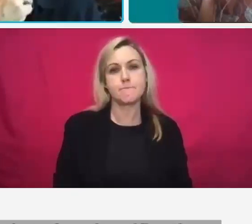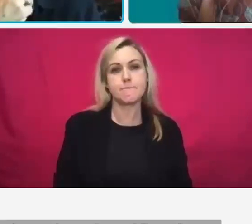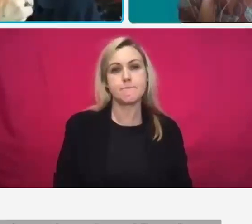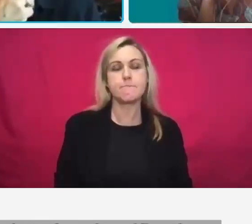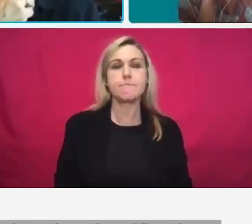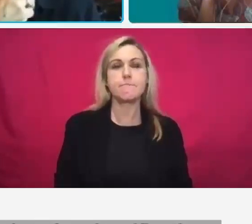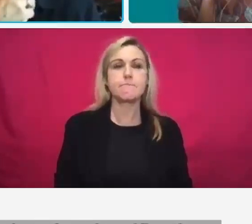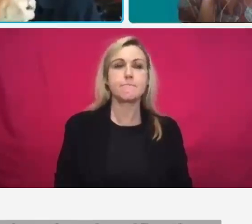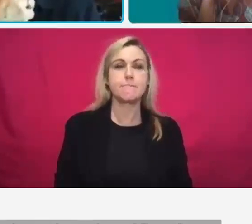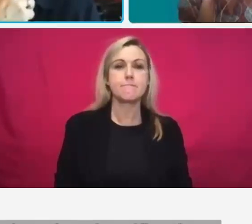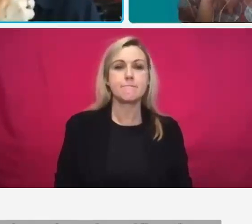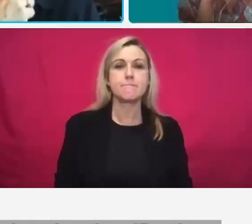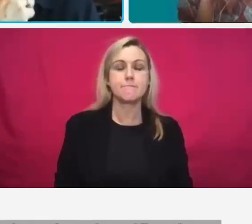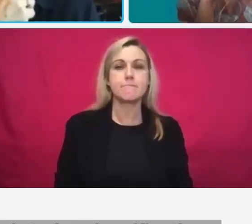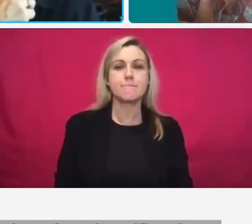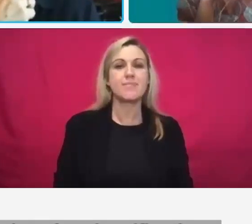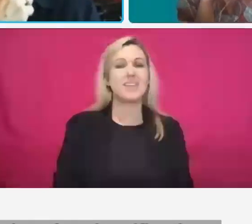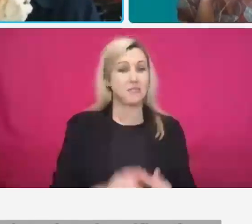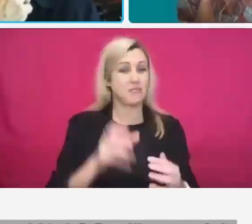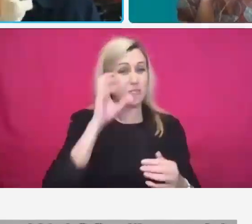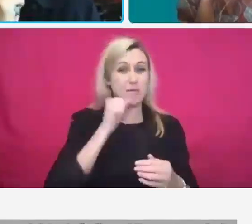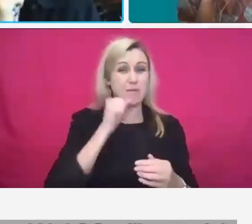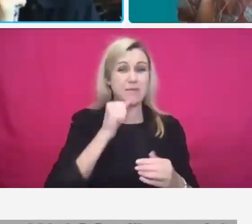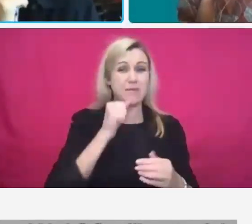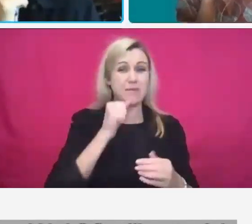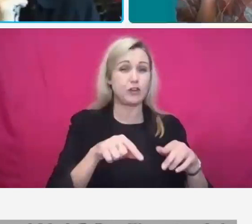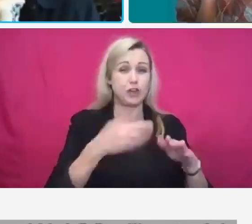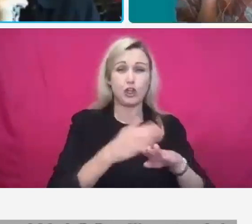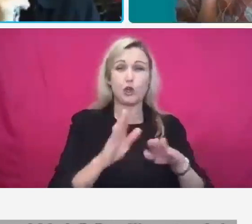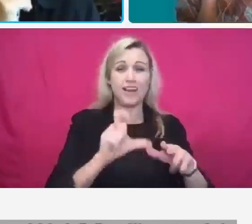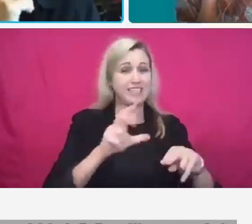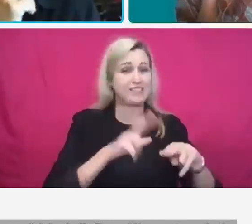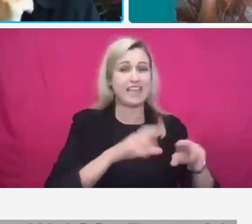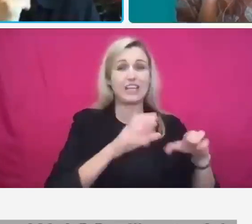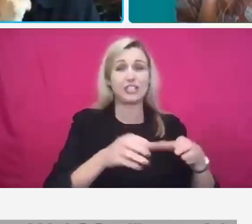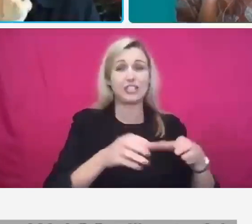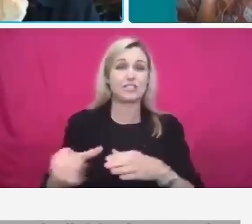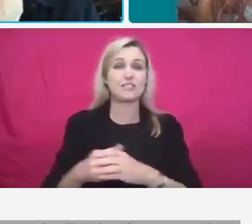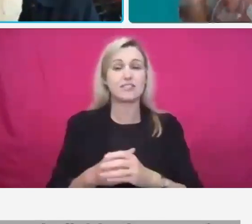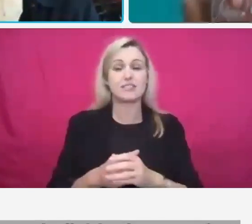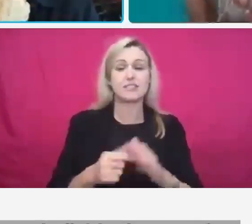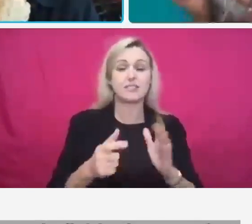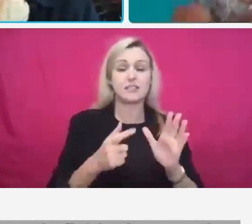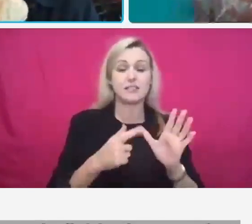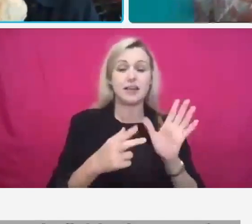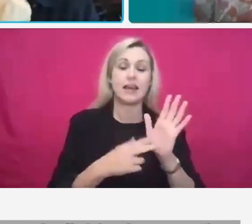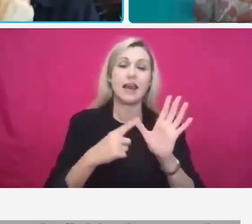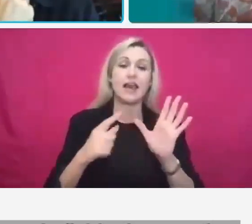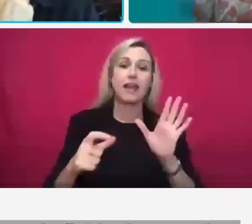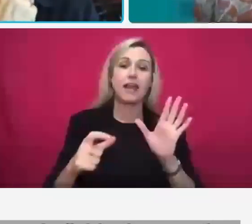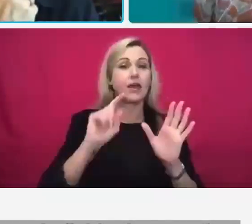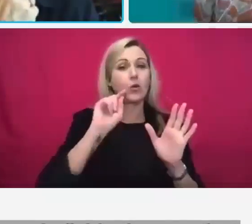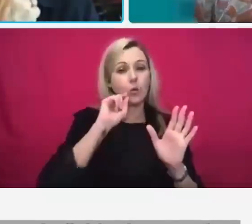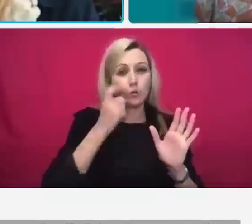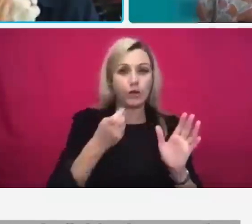And remember, there are a lot of classifications, reclassifications going on, and to some degree, ANAC will get a fair result, despite